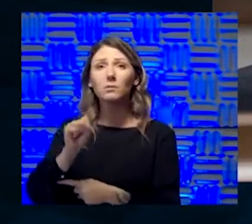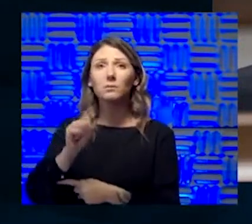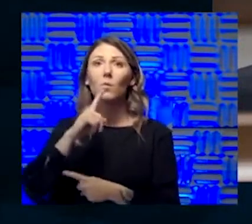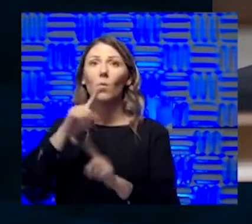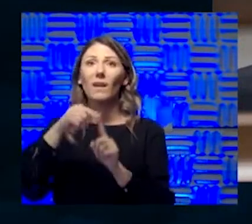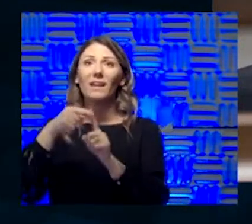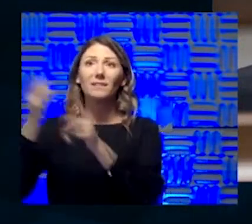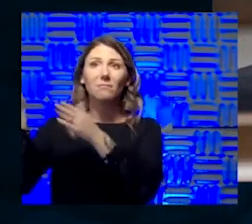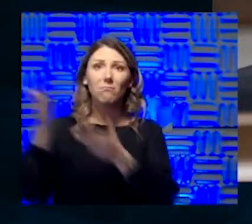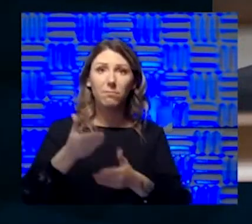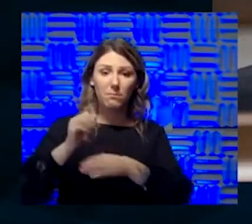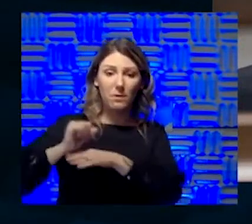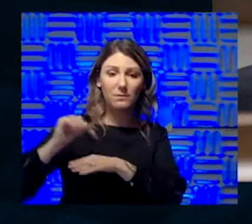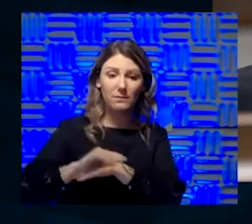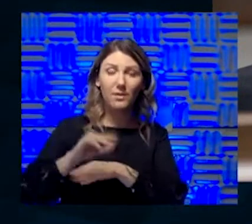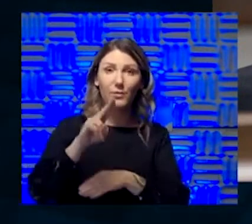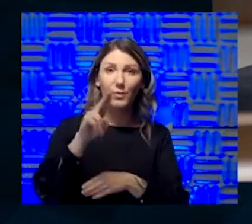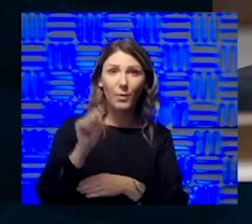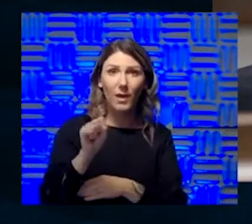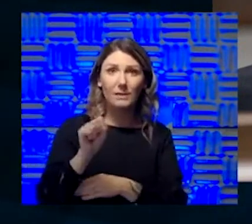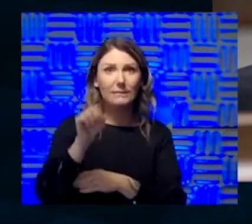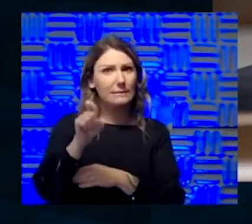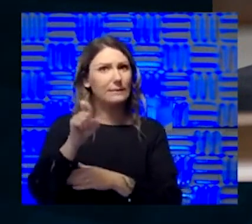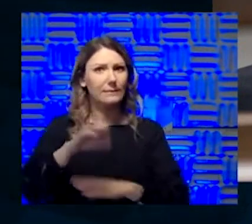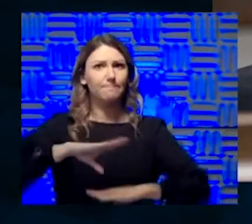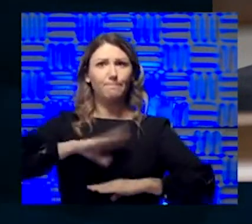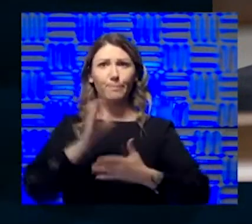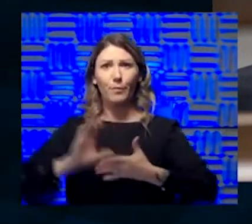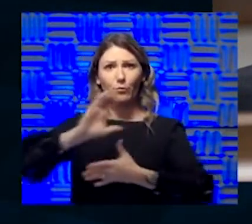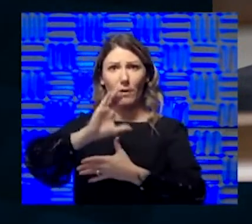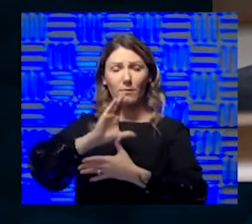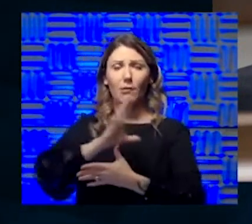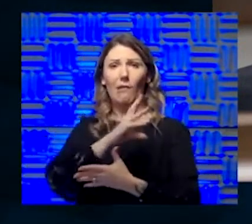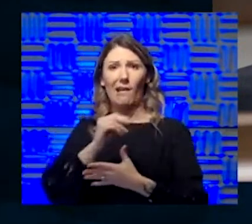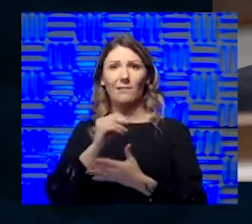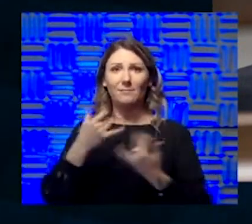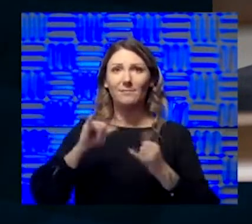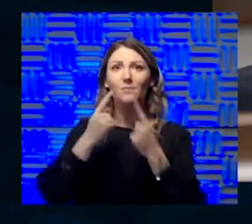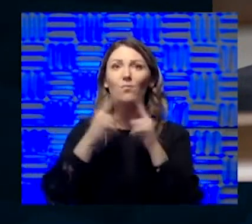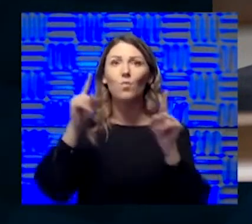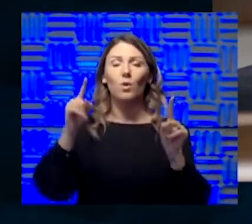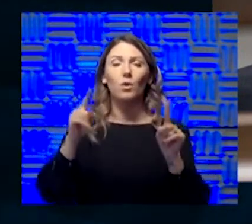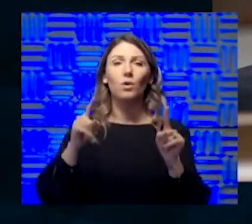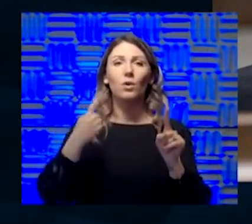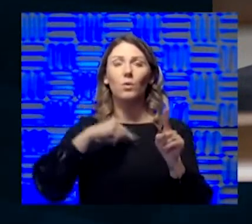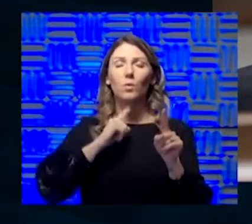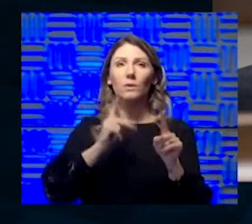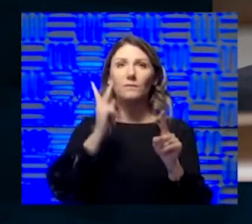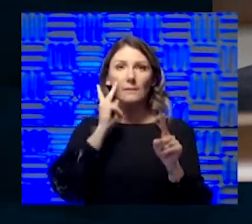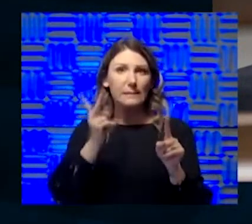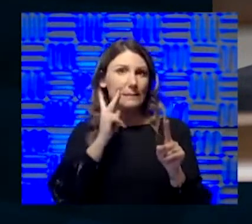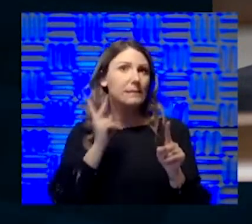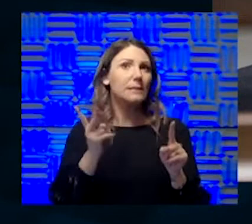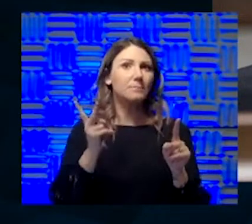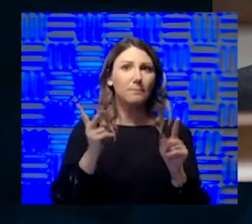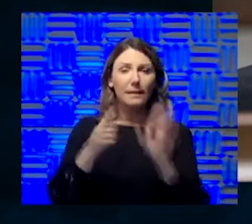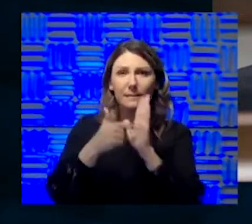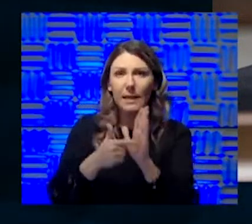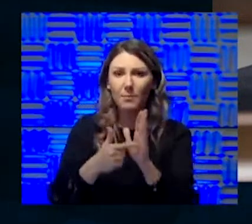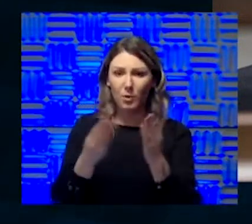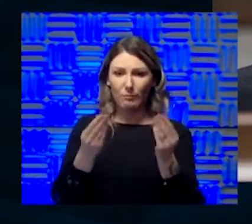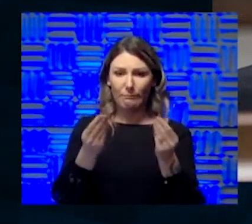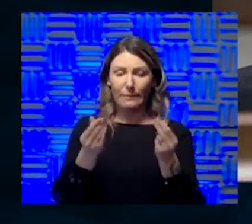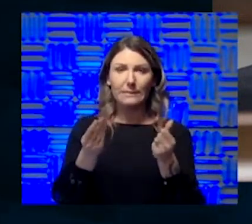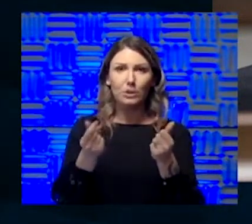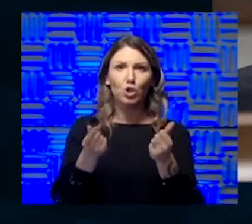to the United States still meets the criteria, still works. And we've seen significant examples in which materials